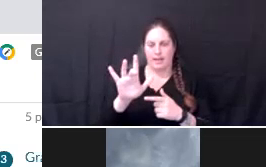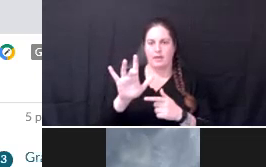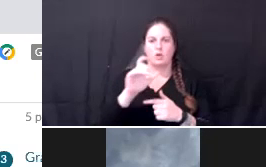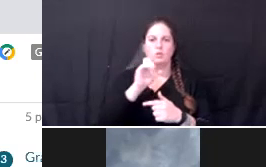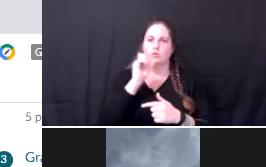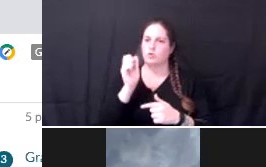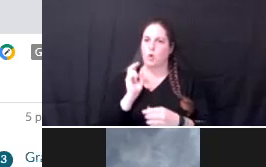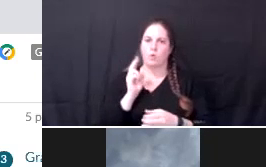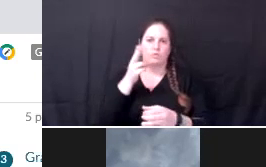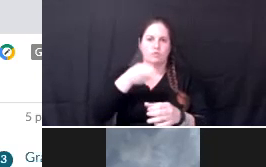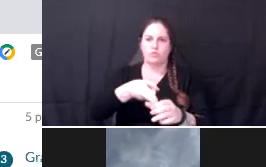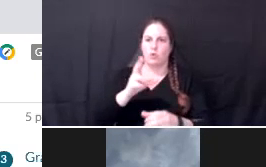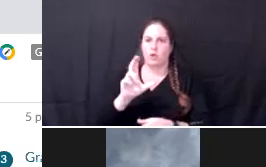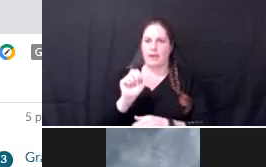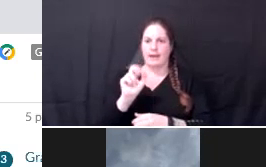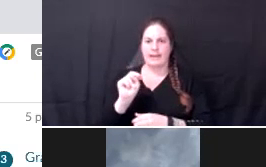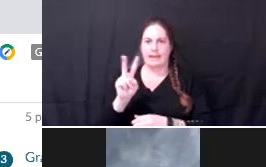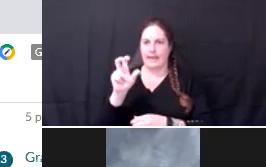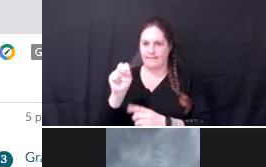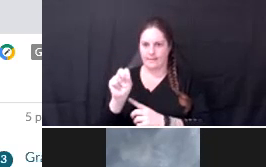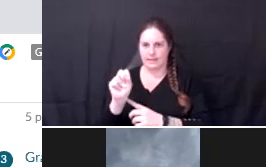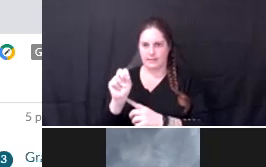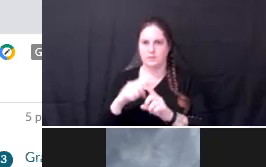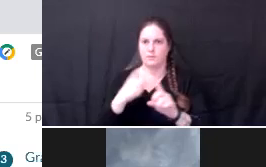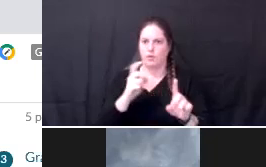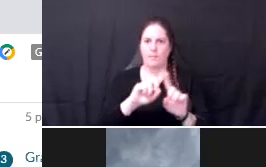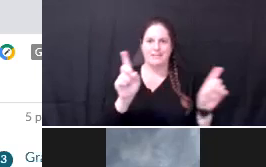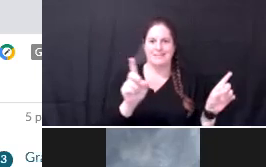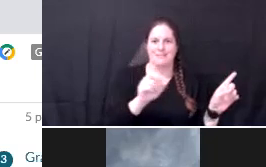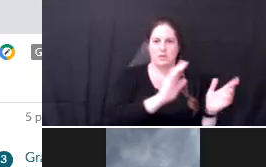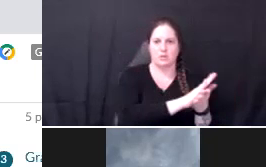join Canvas from another school's